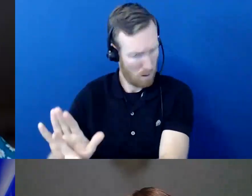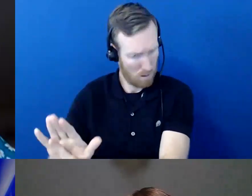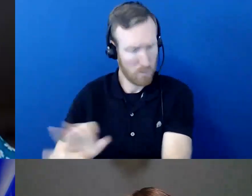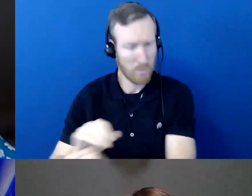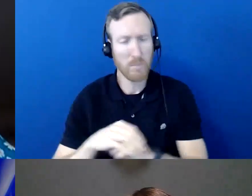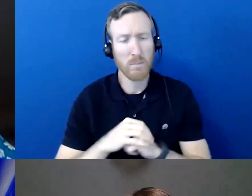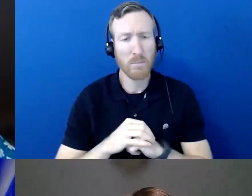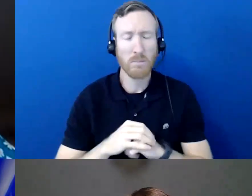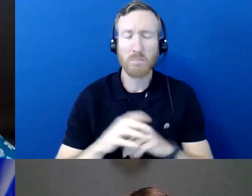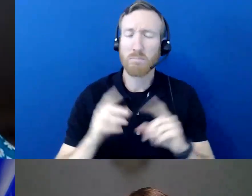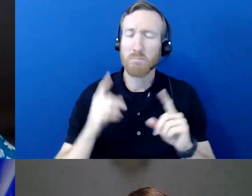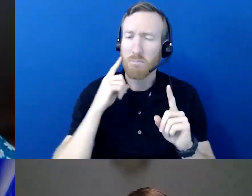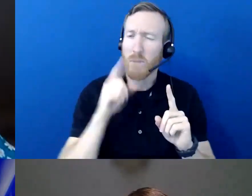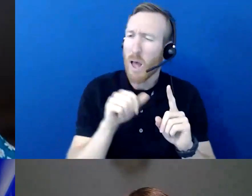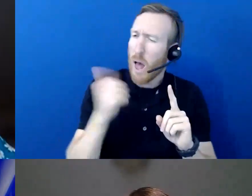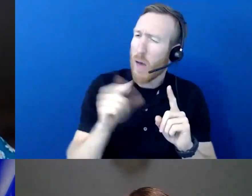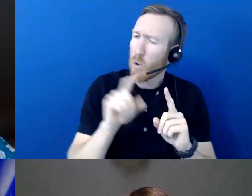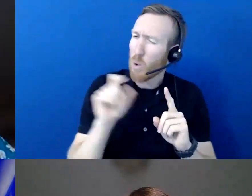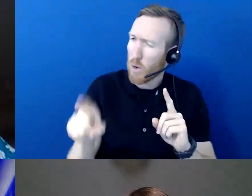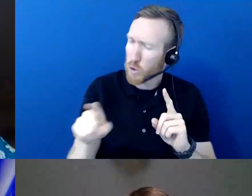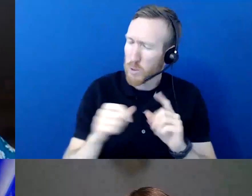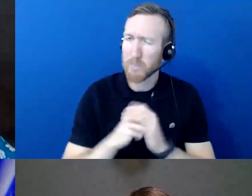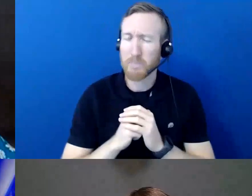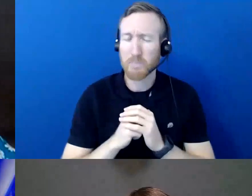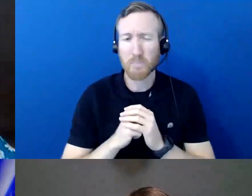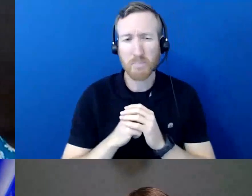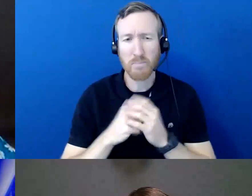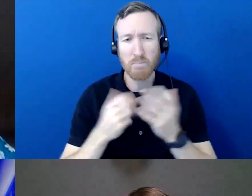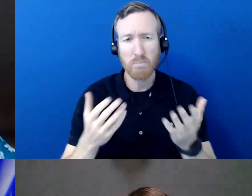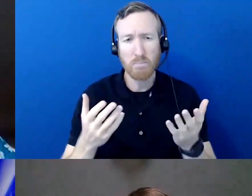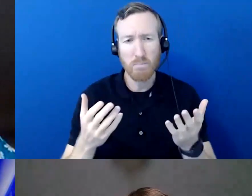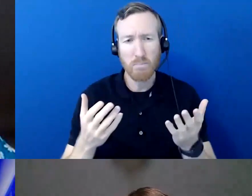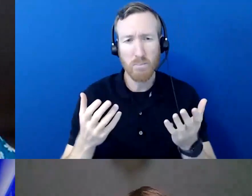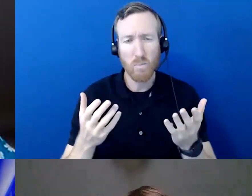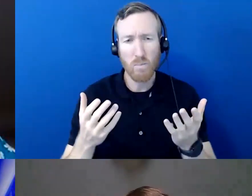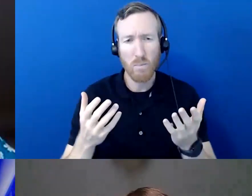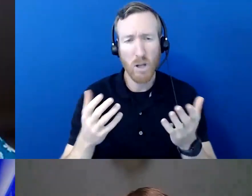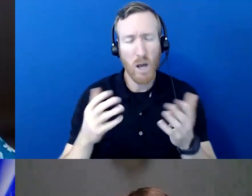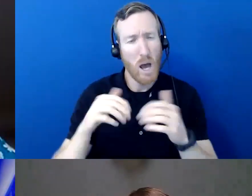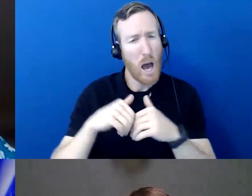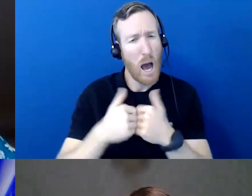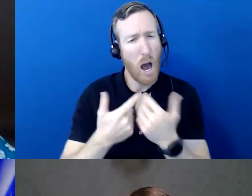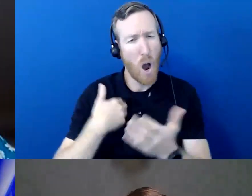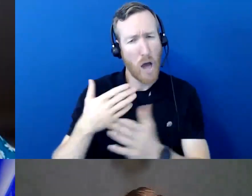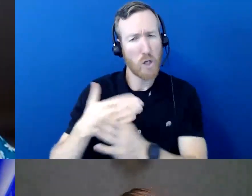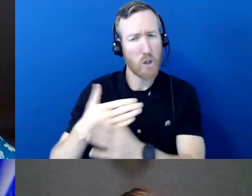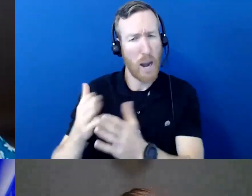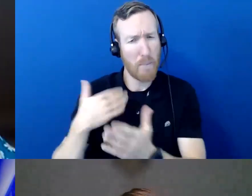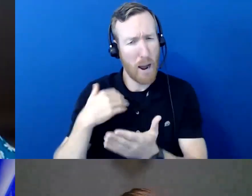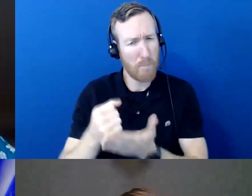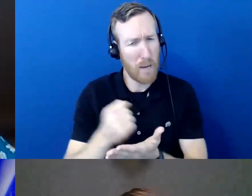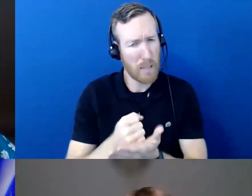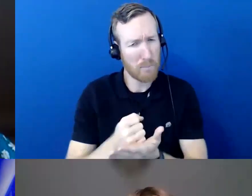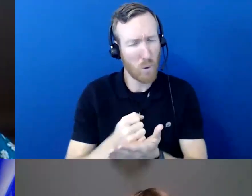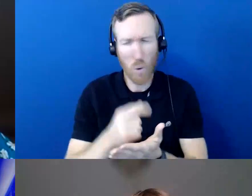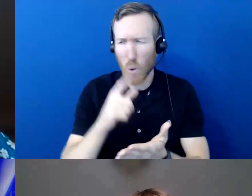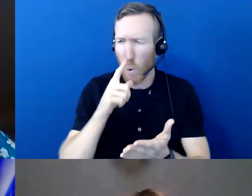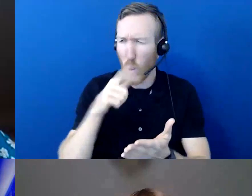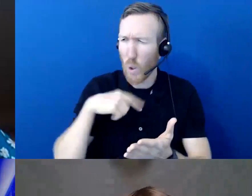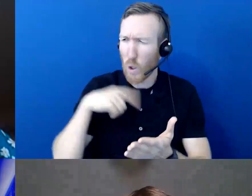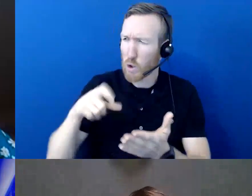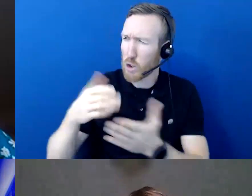another question is, how do I share my passport? Who do I share it with? Do